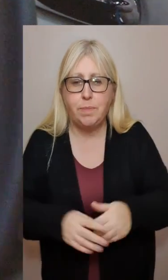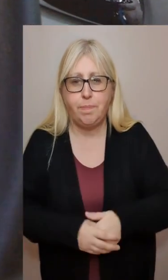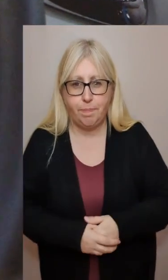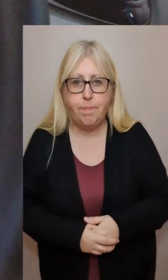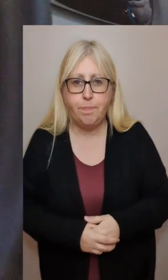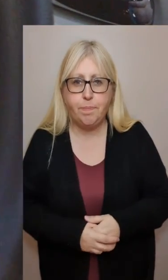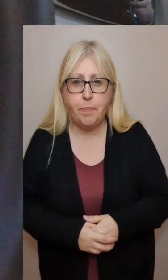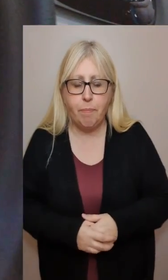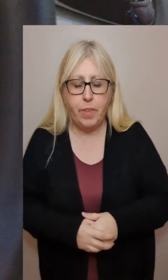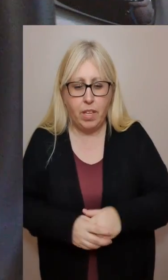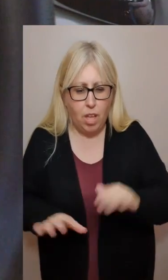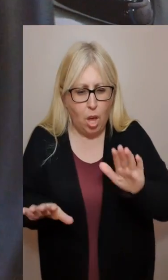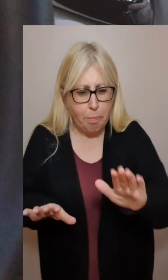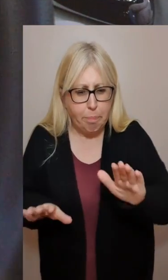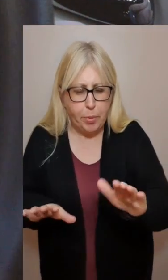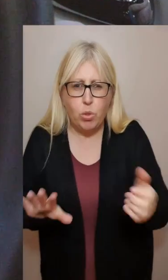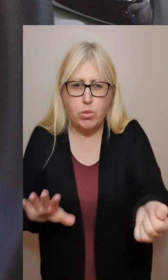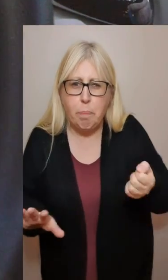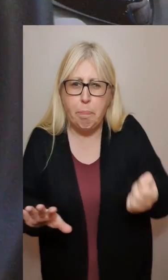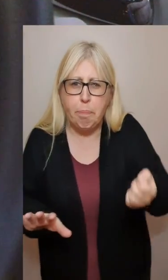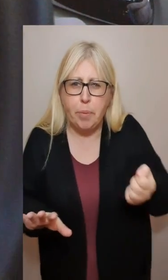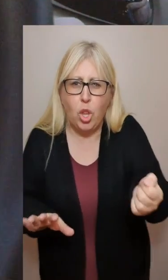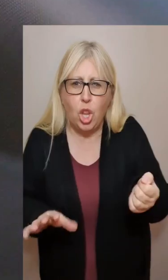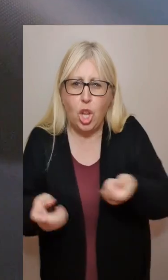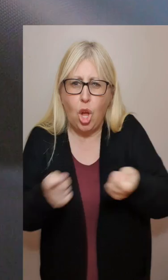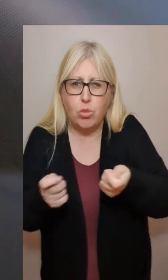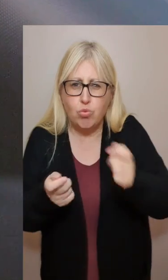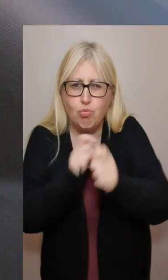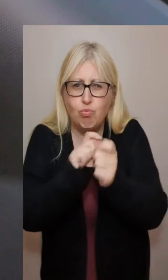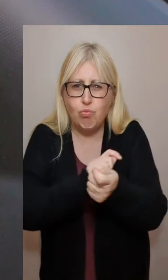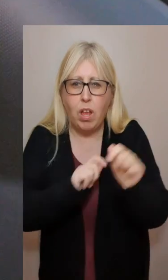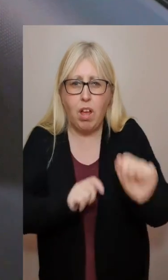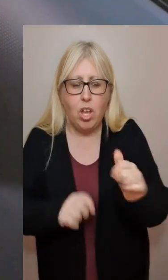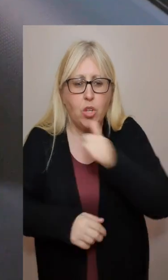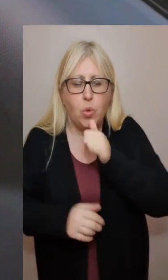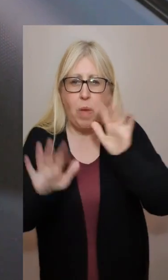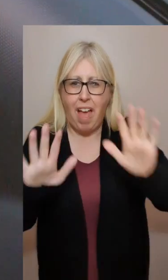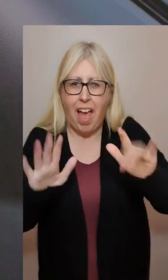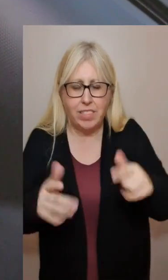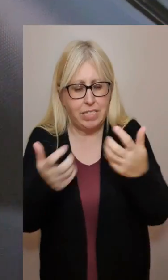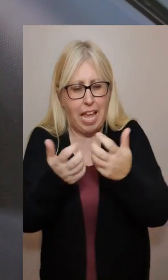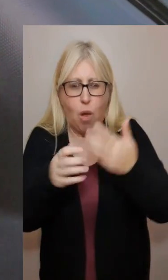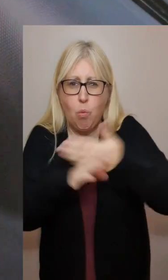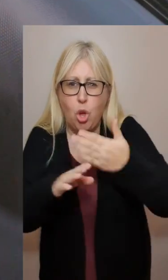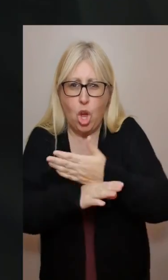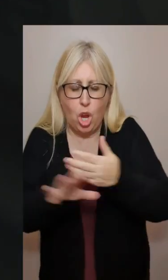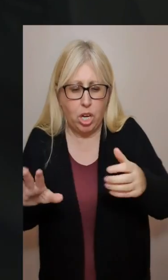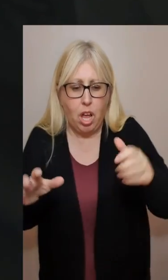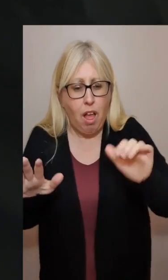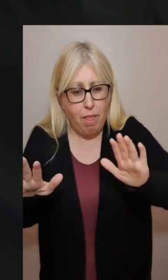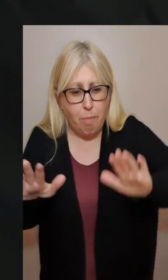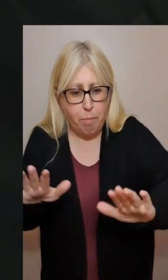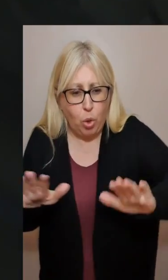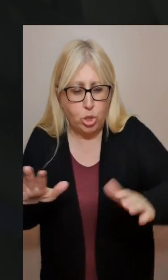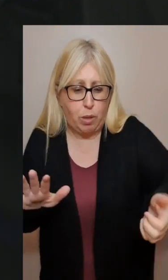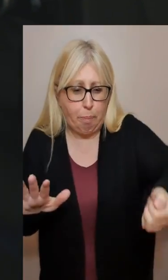Push-pull hand controls are an adaptation that you would use with your hands. So how they work, more often than not, the push-pull mechanism is